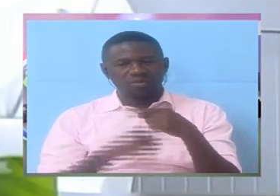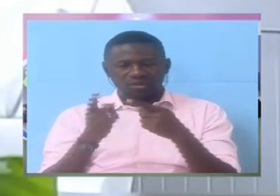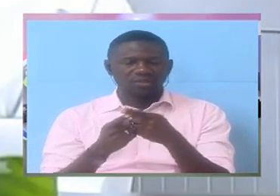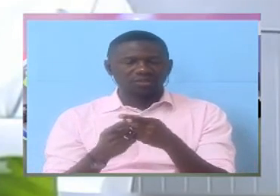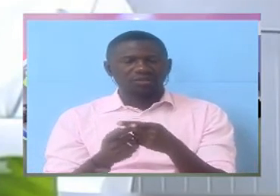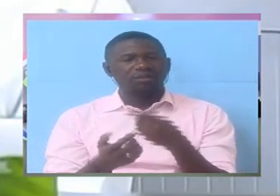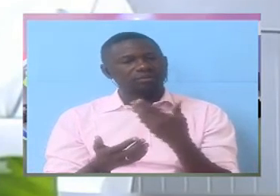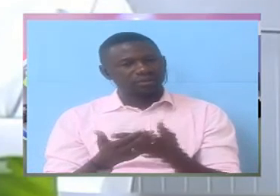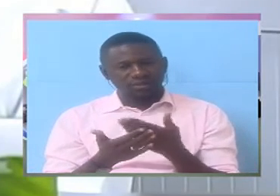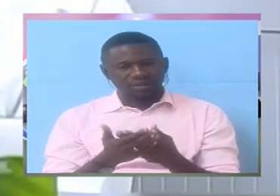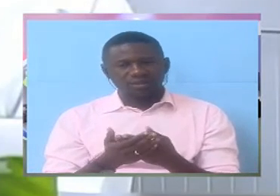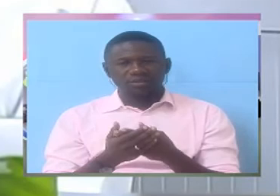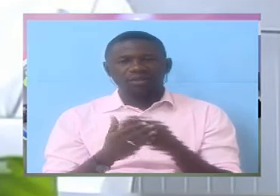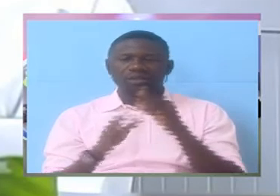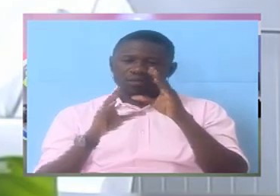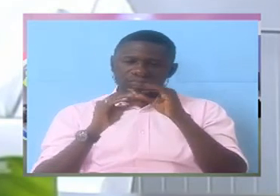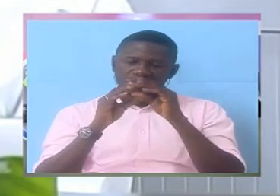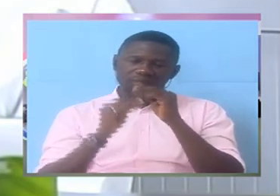truth.